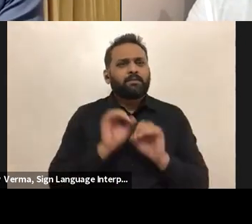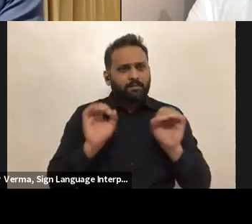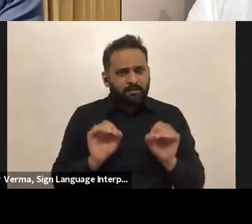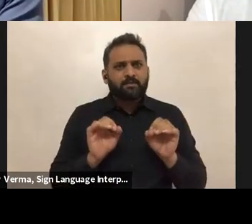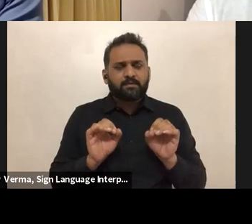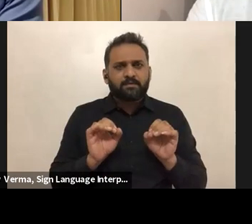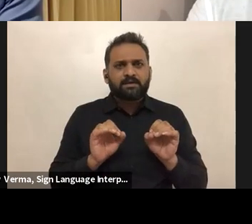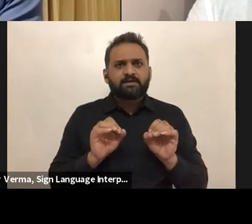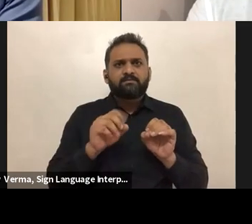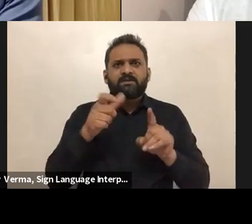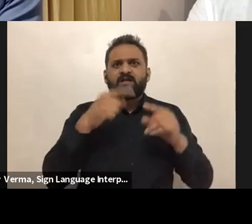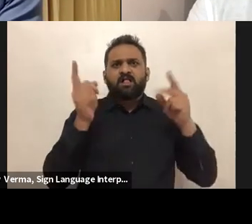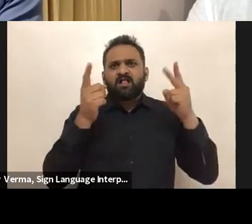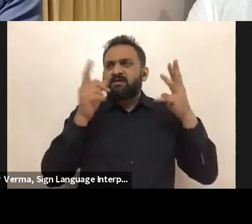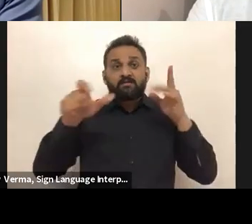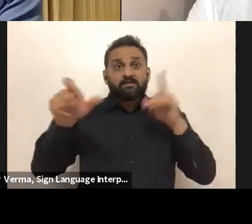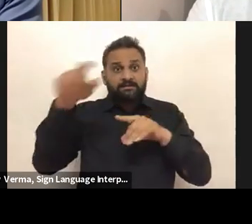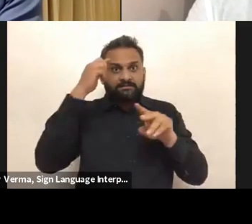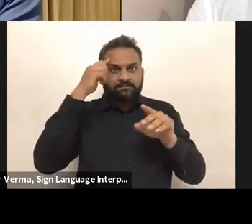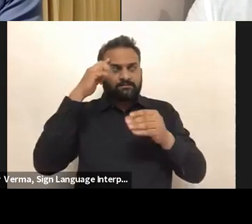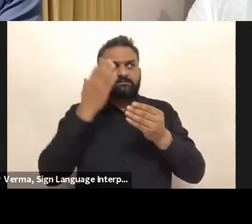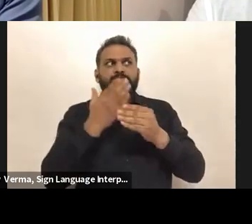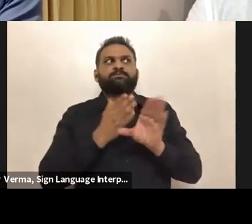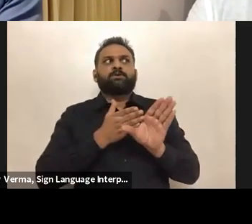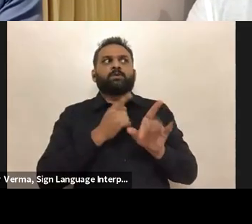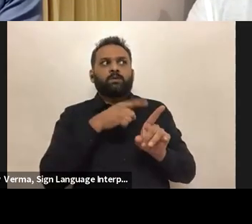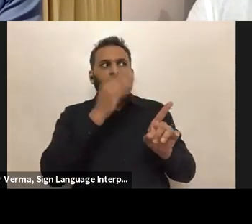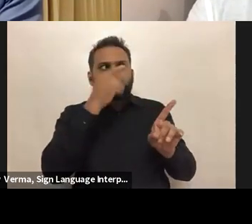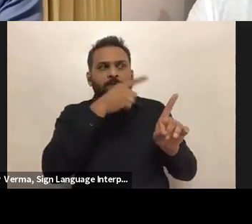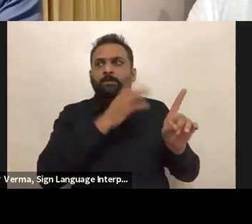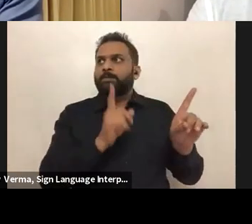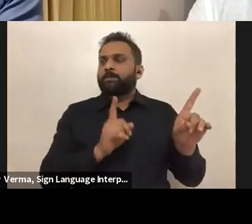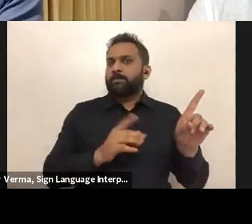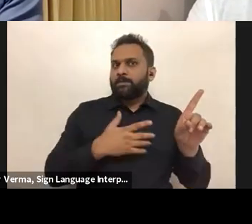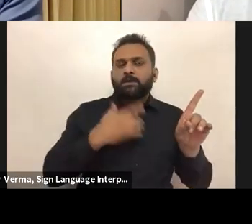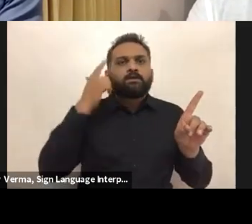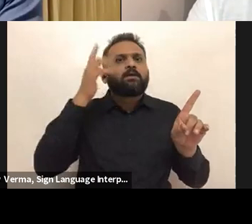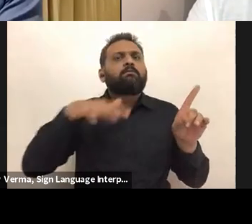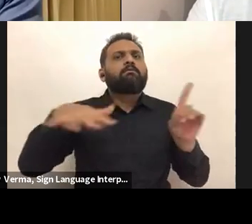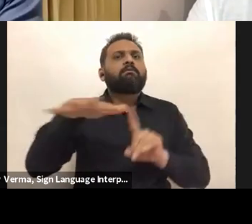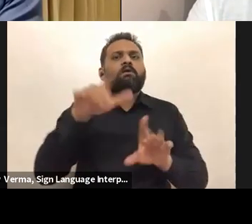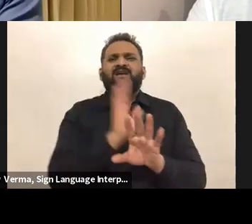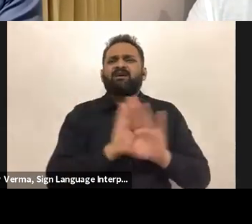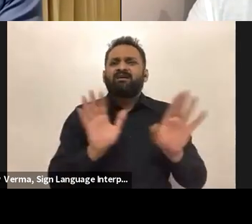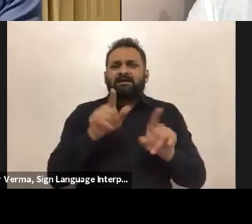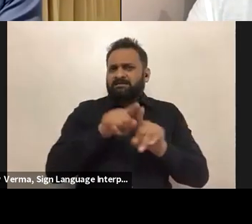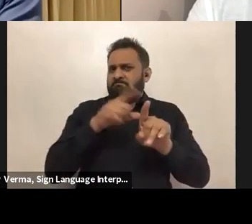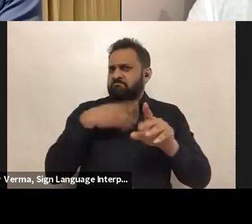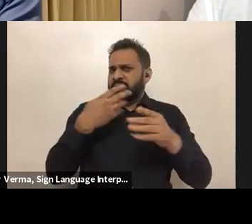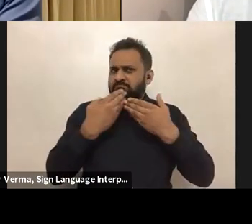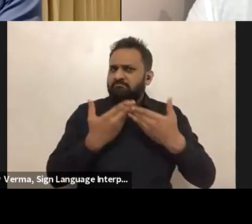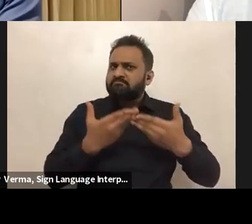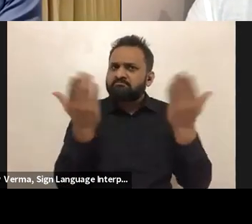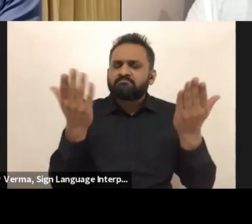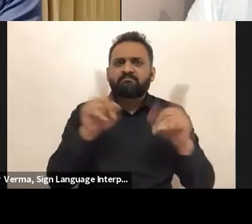all these particular stereotypes that exist around Muslim identities. I'm trying to sort of address those, along with addressing